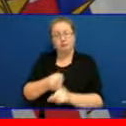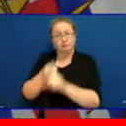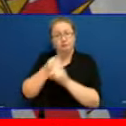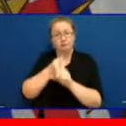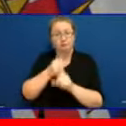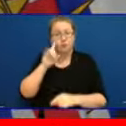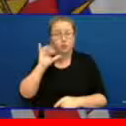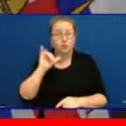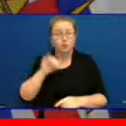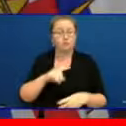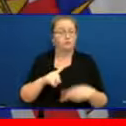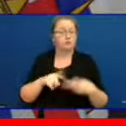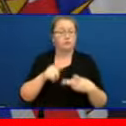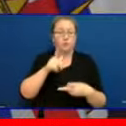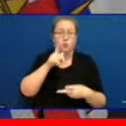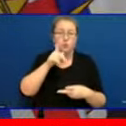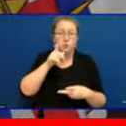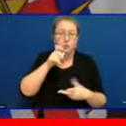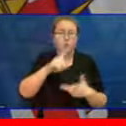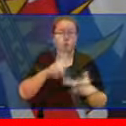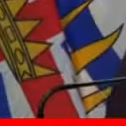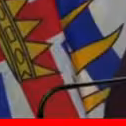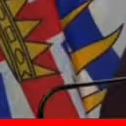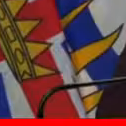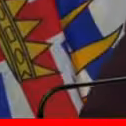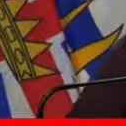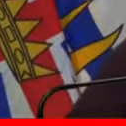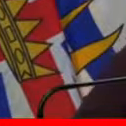affected, and where,